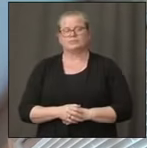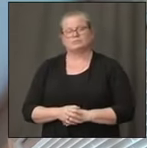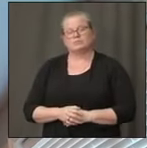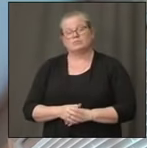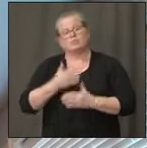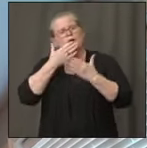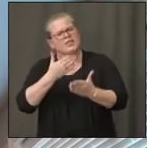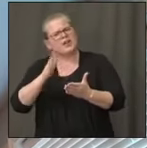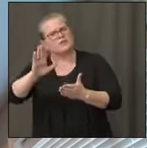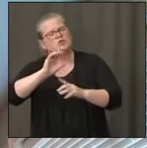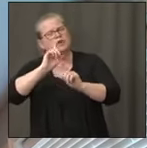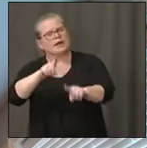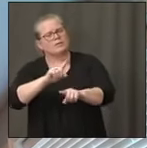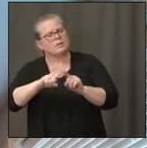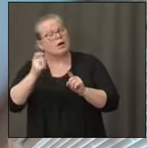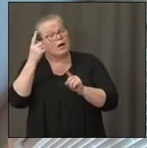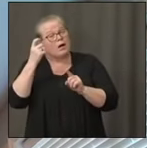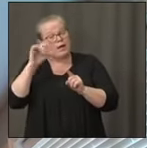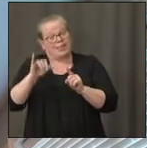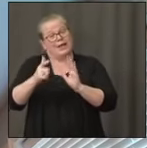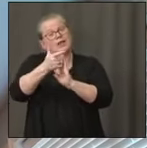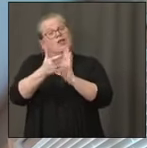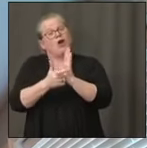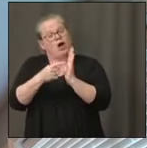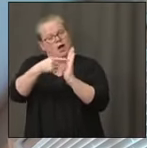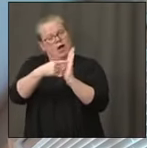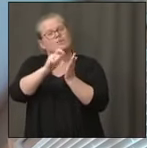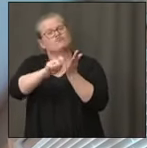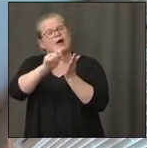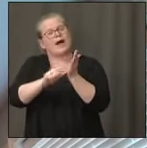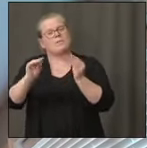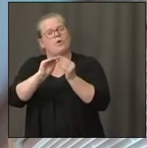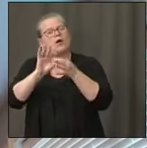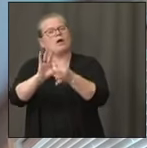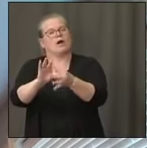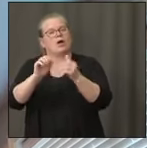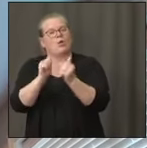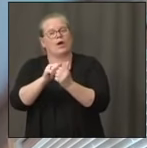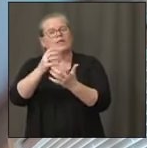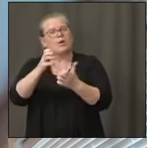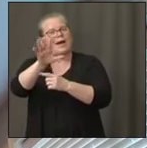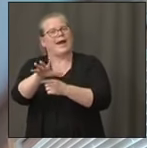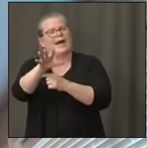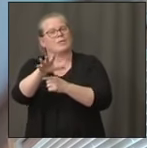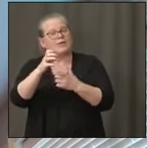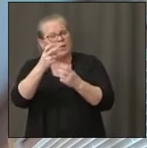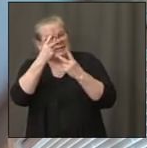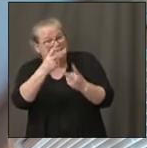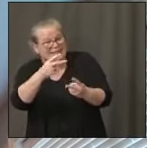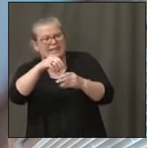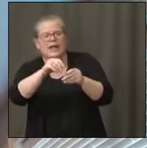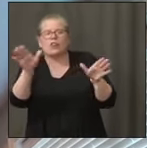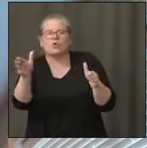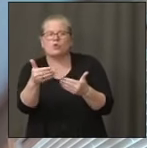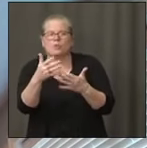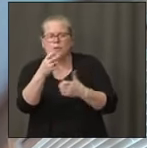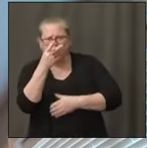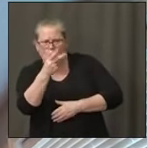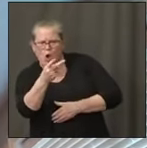have access to see what's going on in those rooms 24-7. Yeah, that's a complicated question. There are obviously,